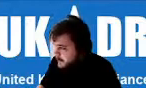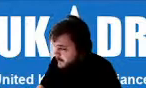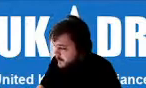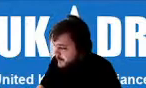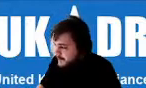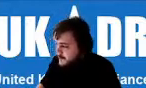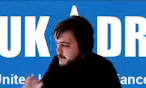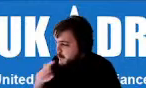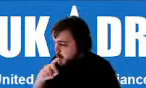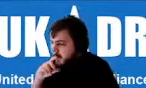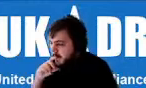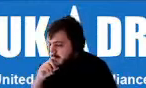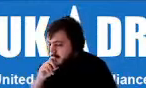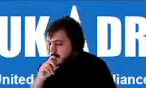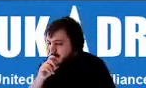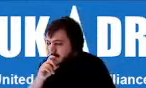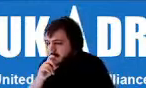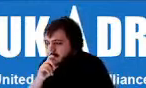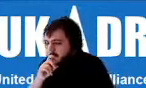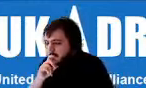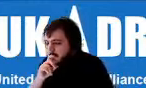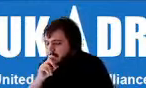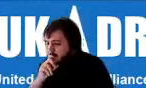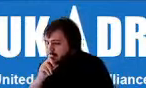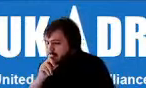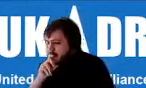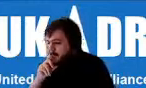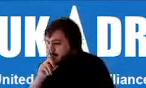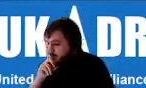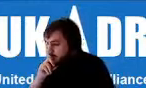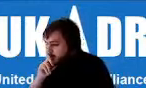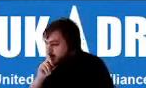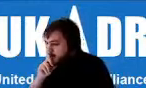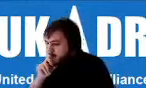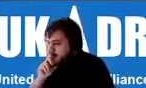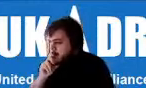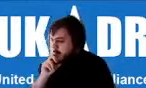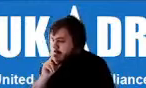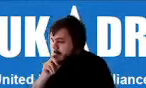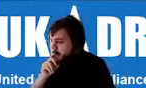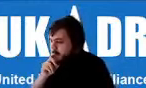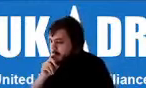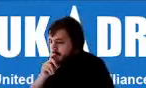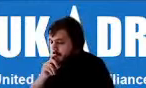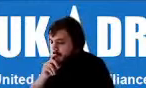stories of buildings that were already in precarious conditions. So